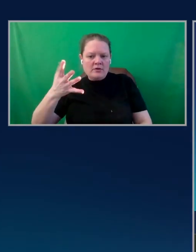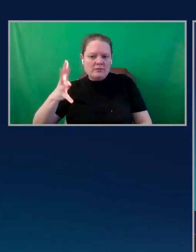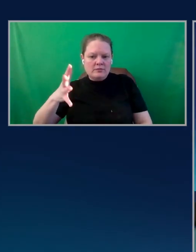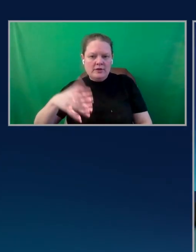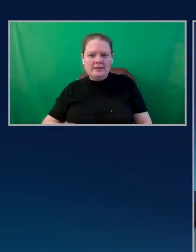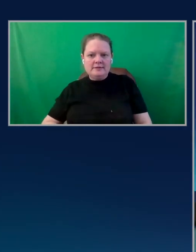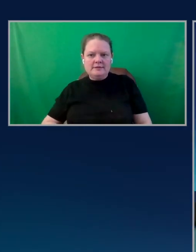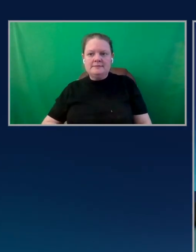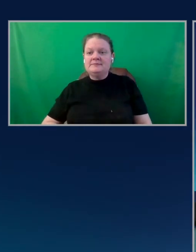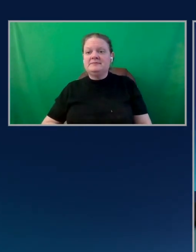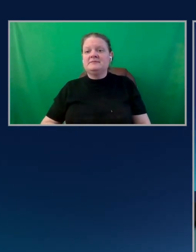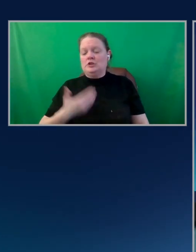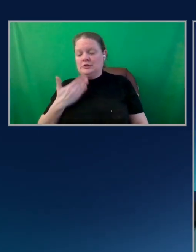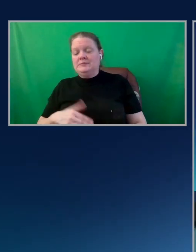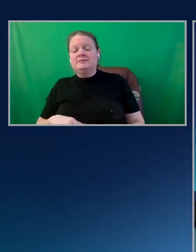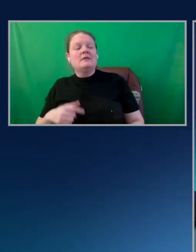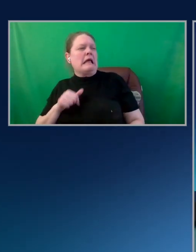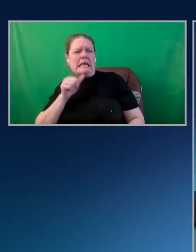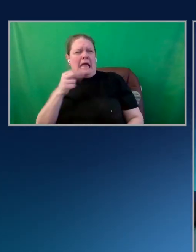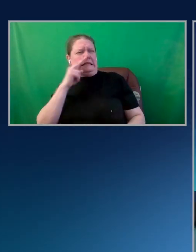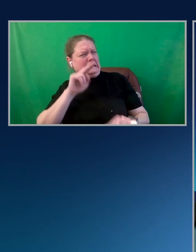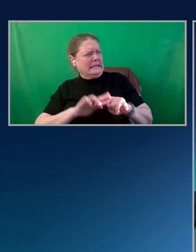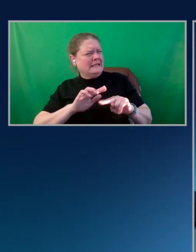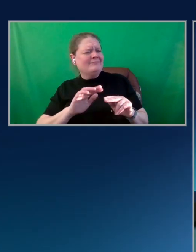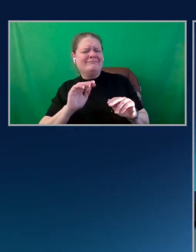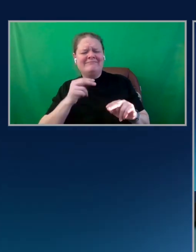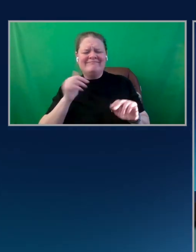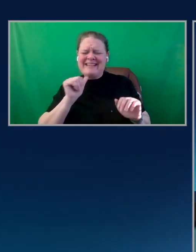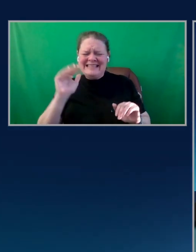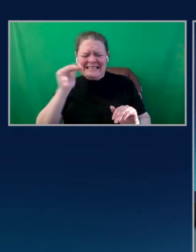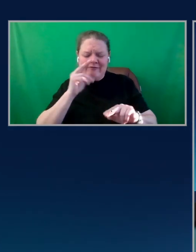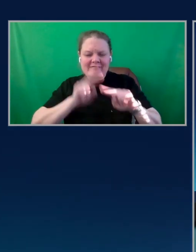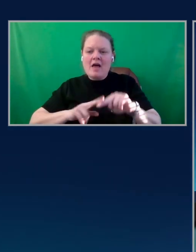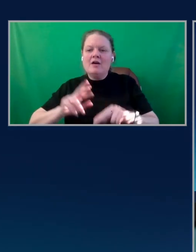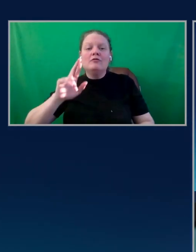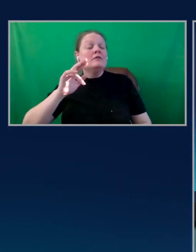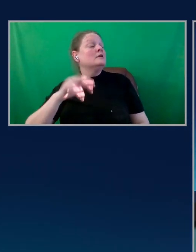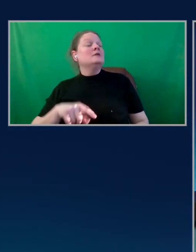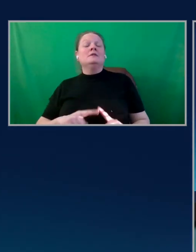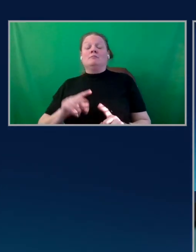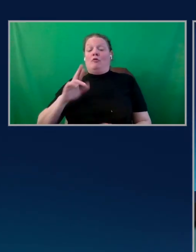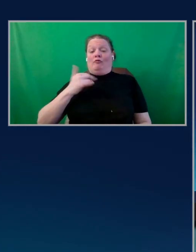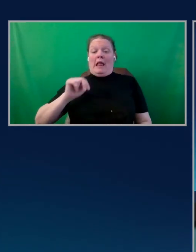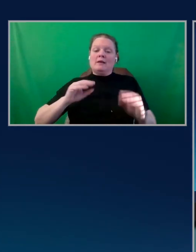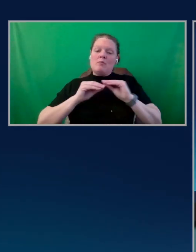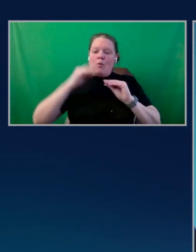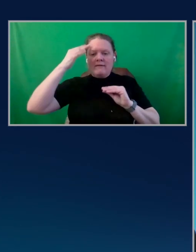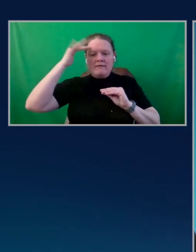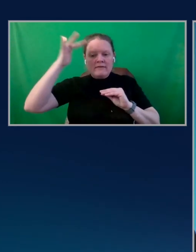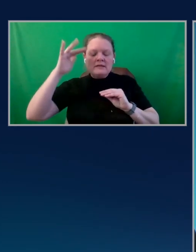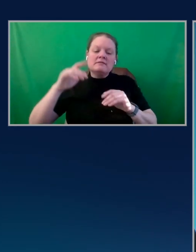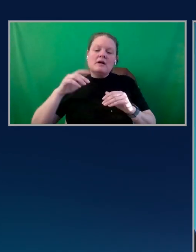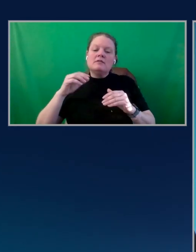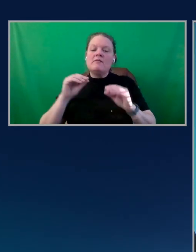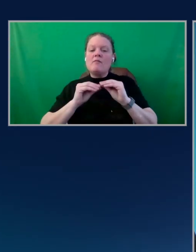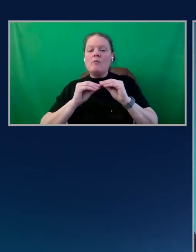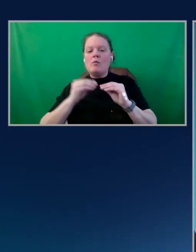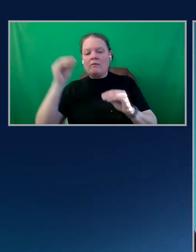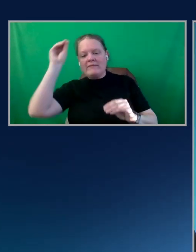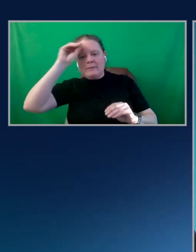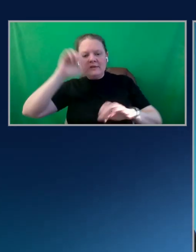Doesn't sound like that much fun. Ryan, this is more of a philosophical, maybe opinion-based question for